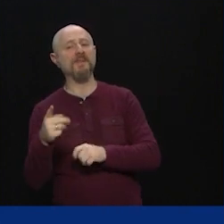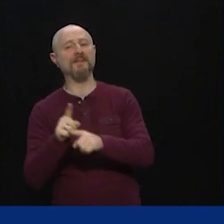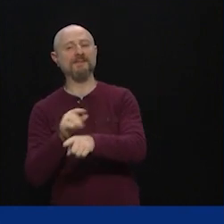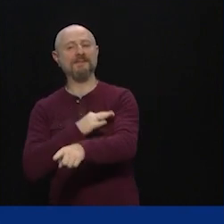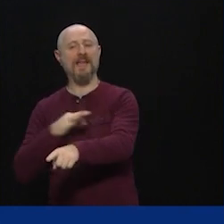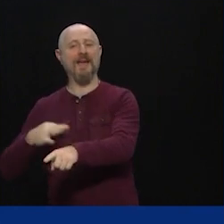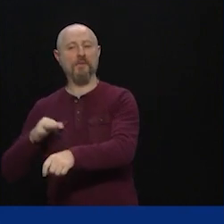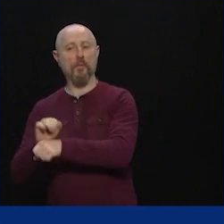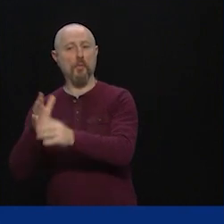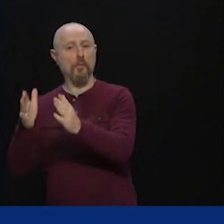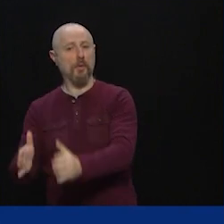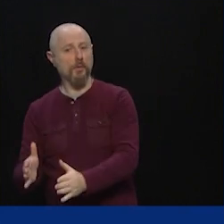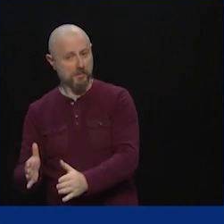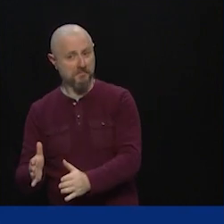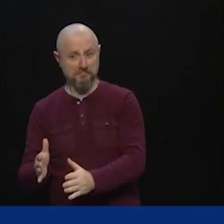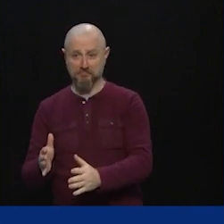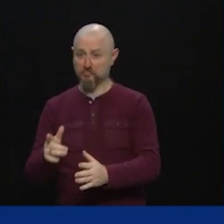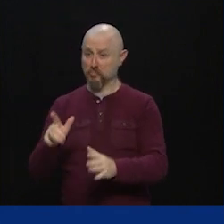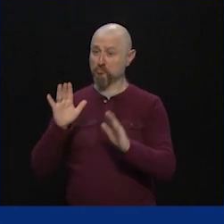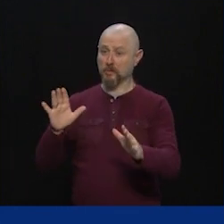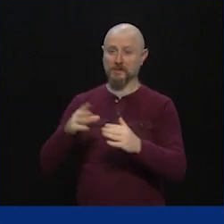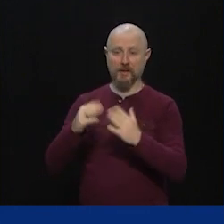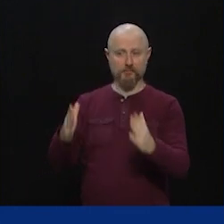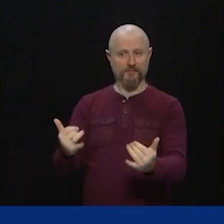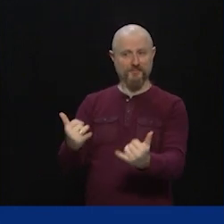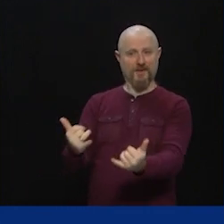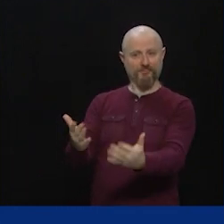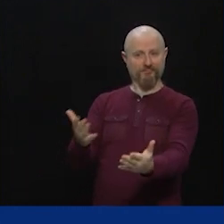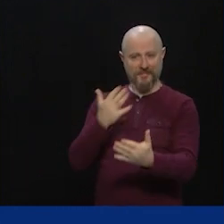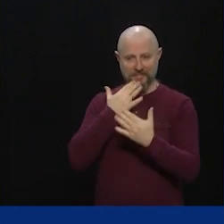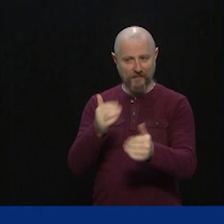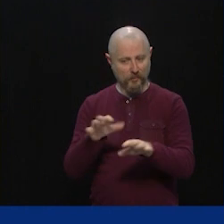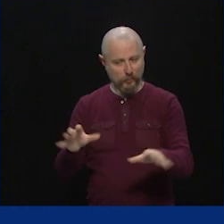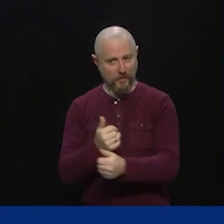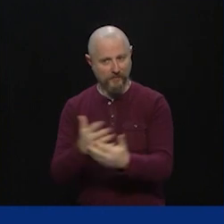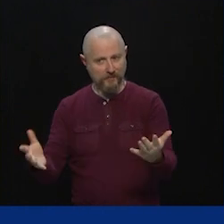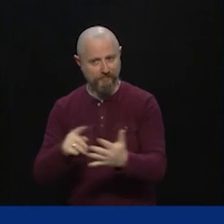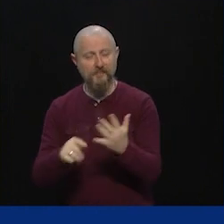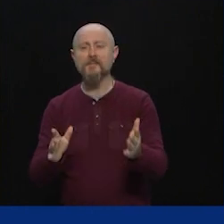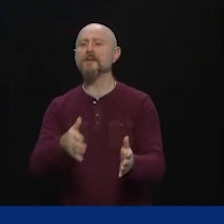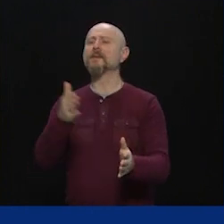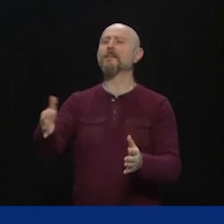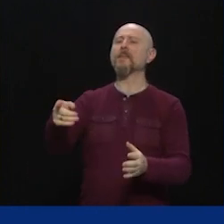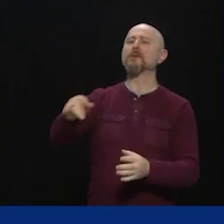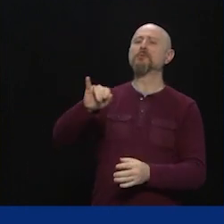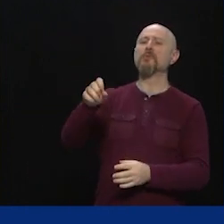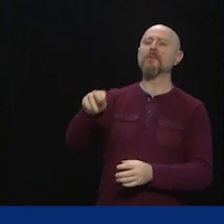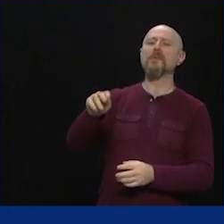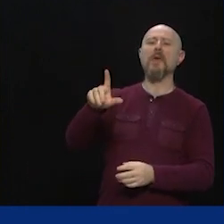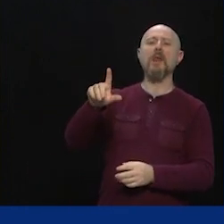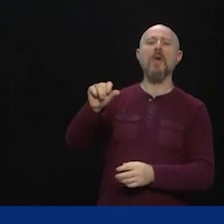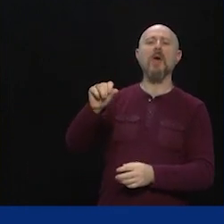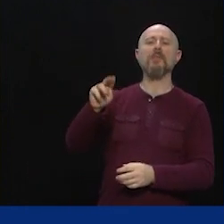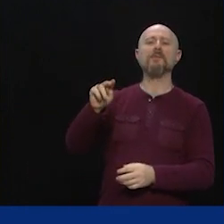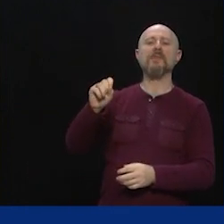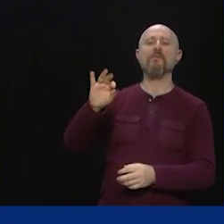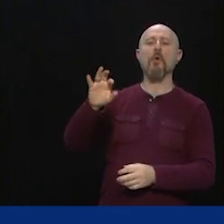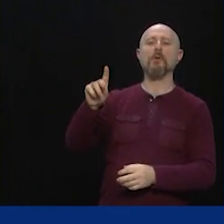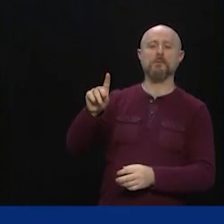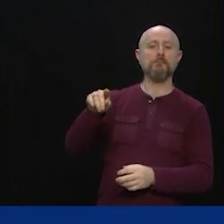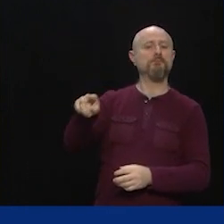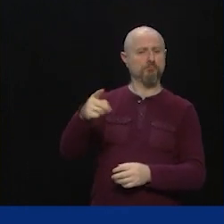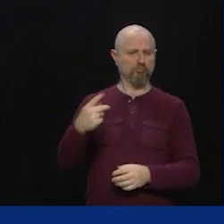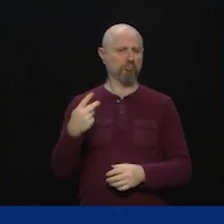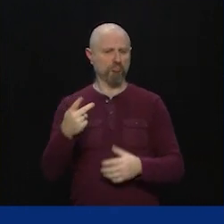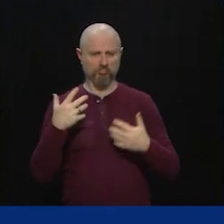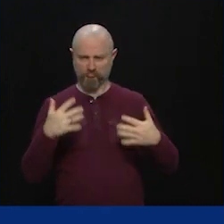own right, and I want to thank her for all she does. And Jen Lunsford, for all she's done as well. We've worked closely on many issues, as well as our